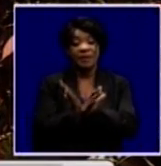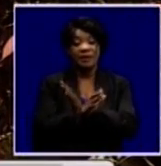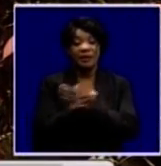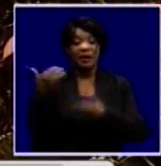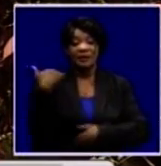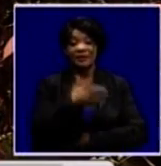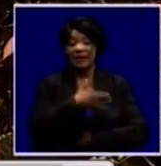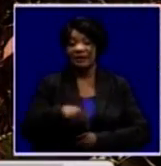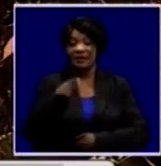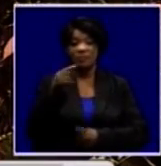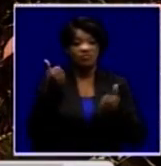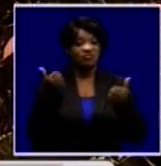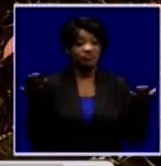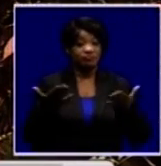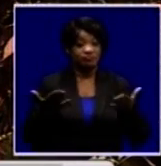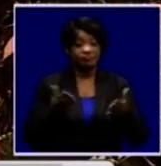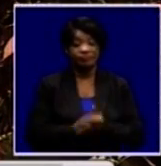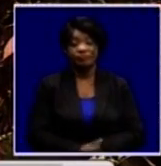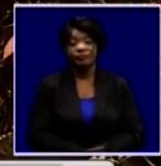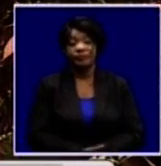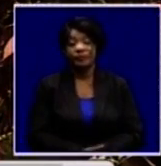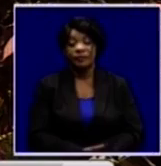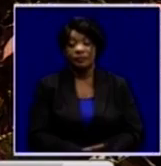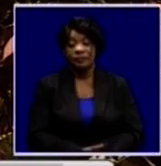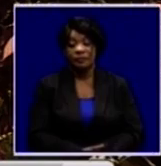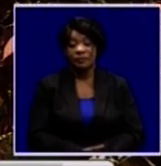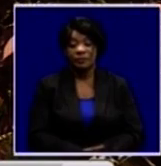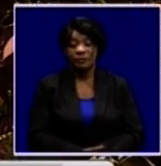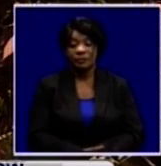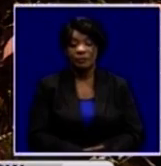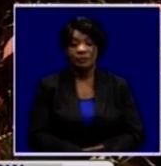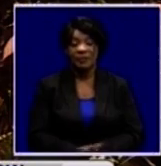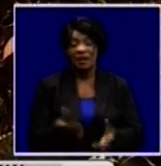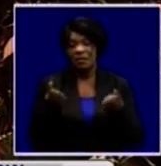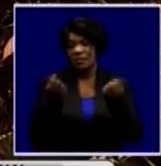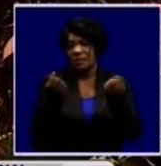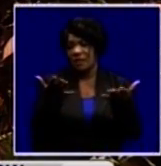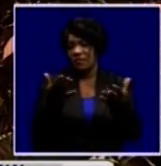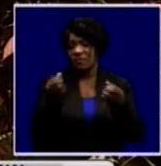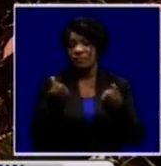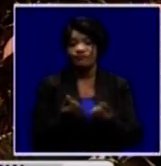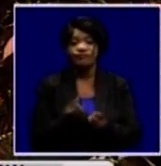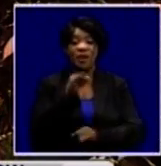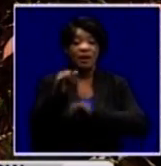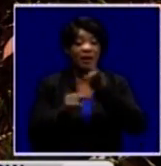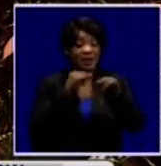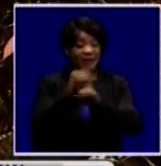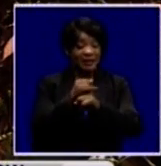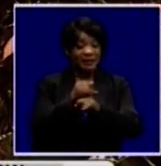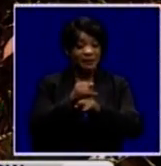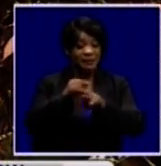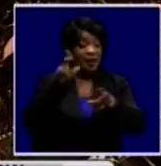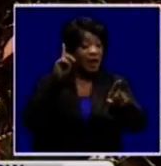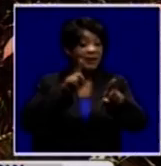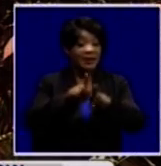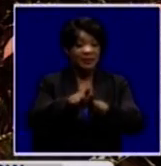is very unfair, yes, owing to the fact that there are several other international agreements that we have signed